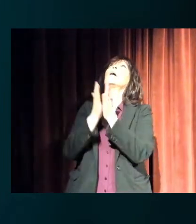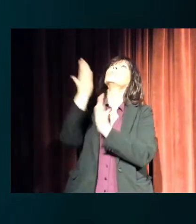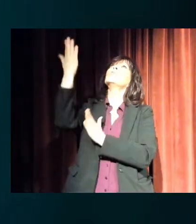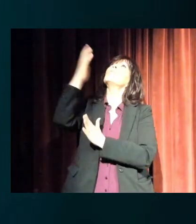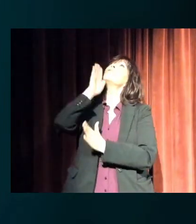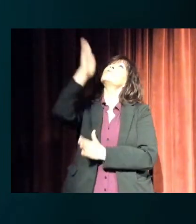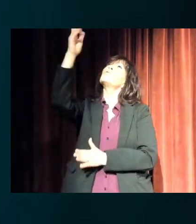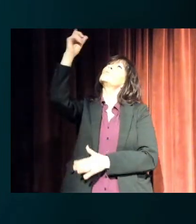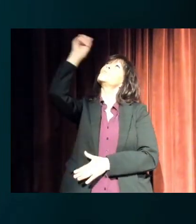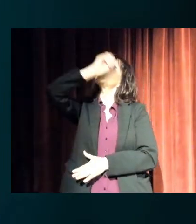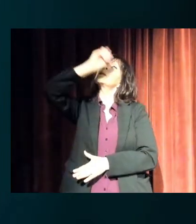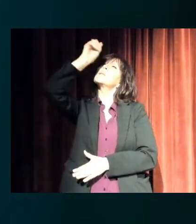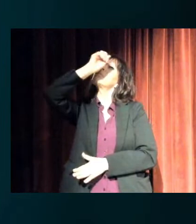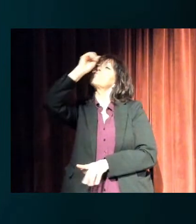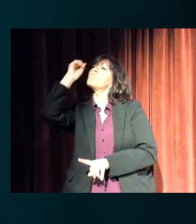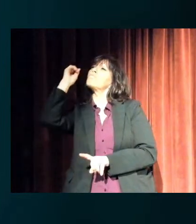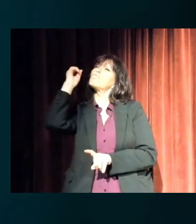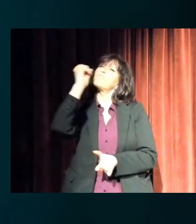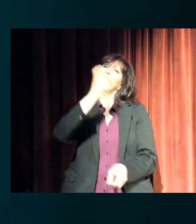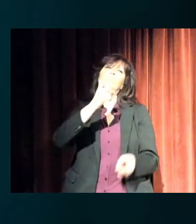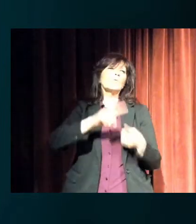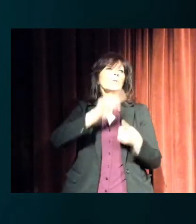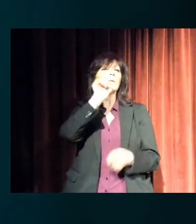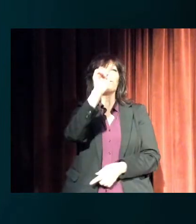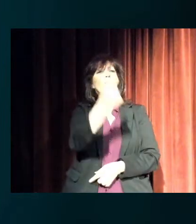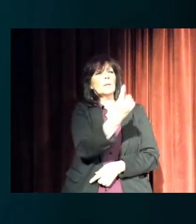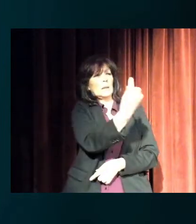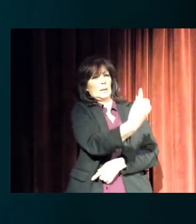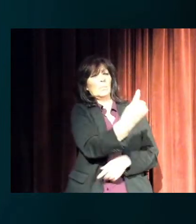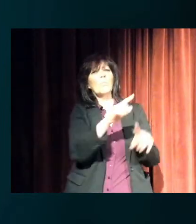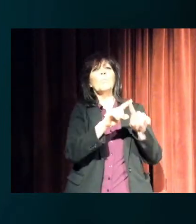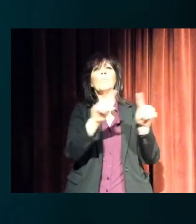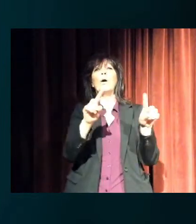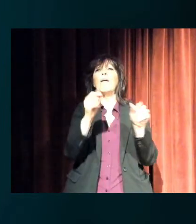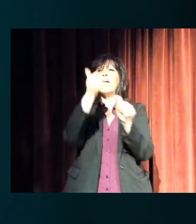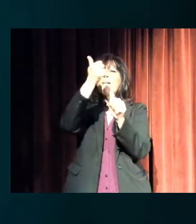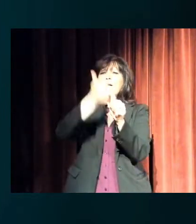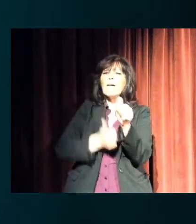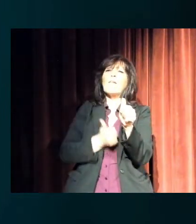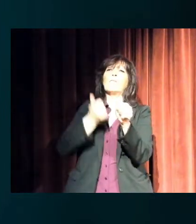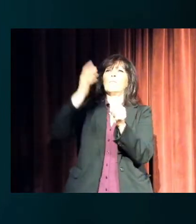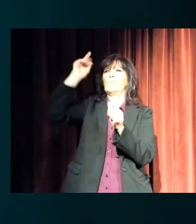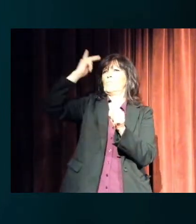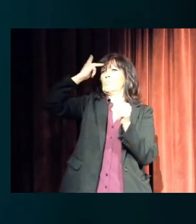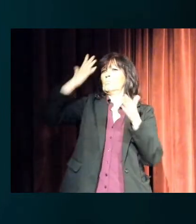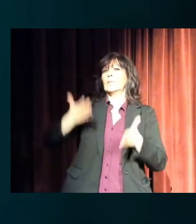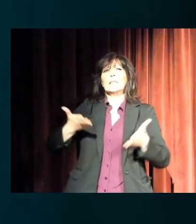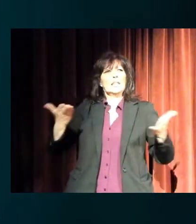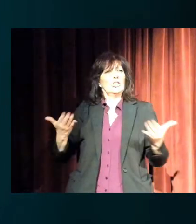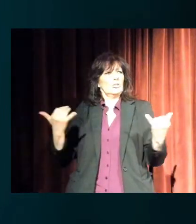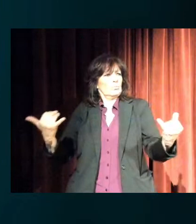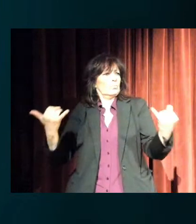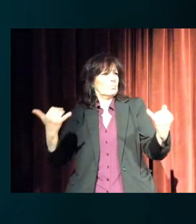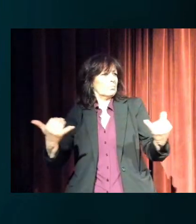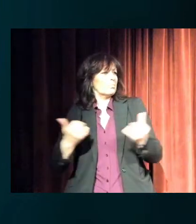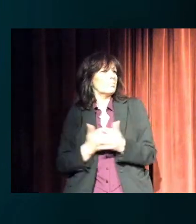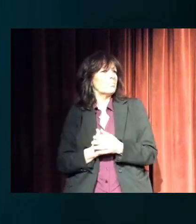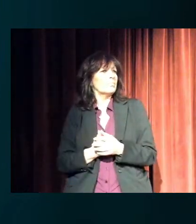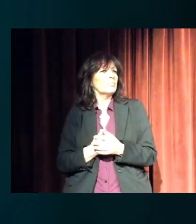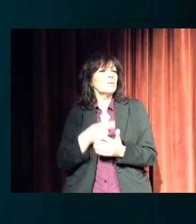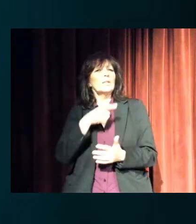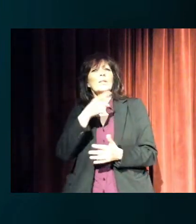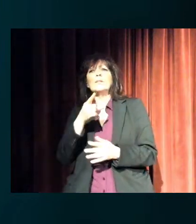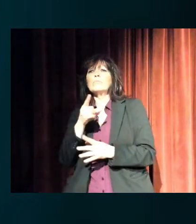for your divine wisdom to be granted toward not only him, but every public official that is present here this day that have